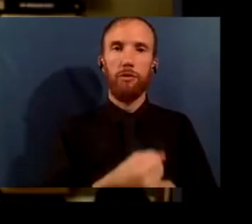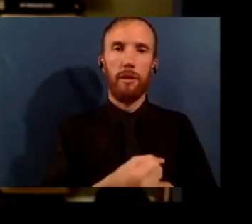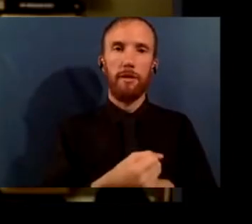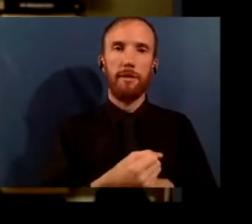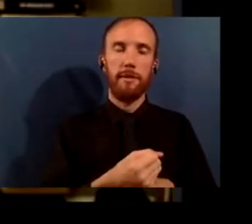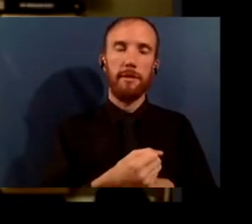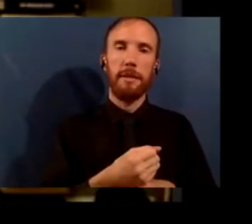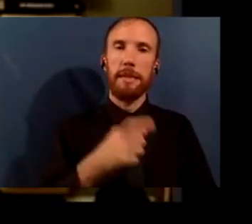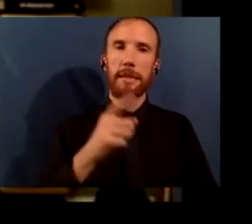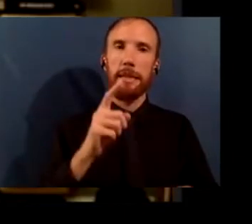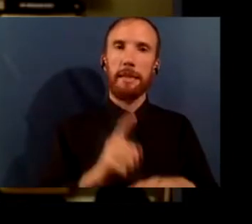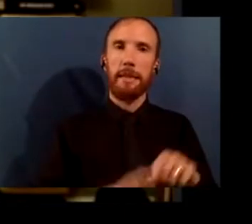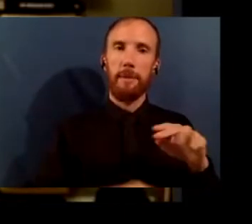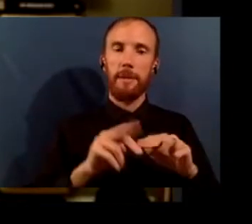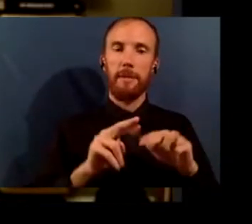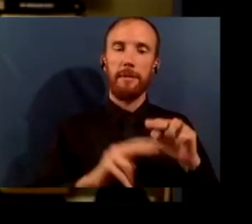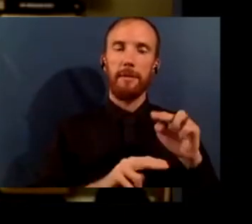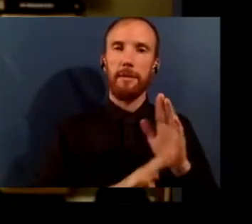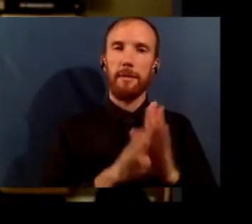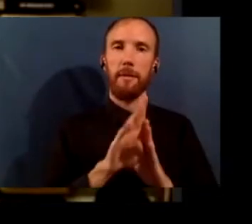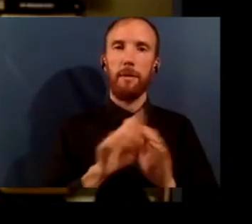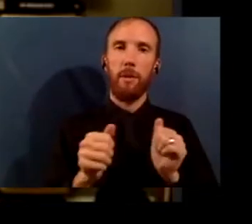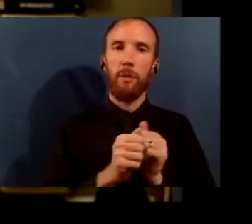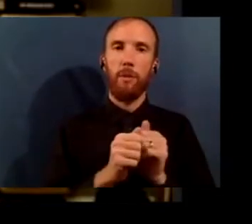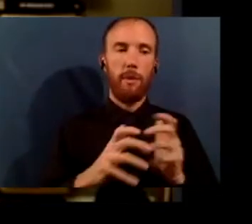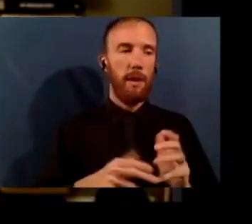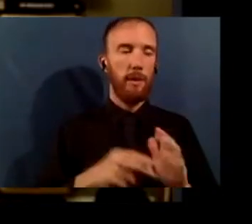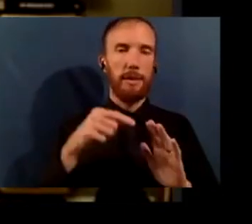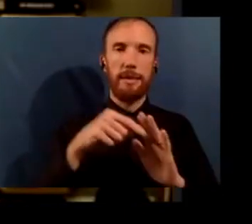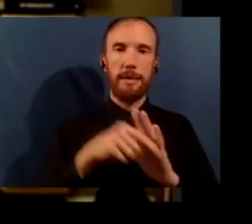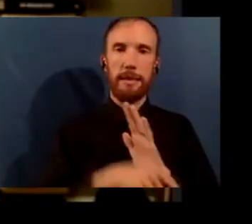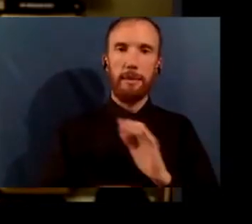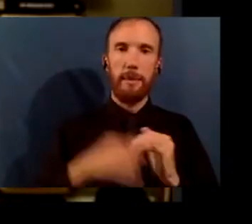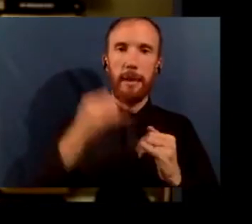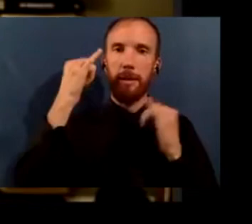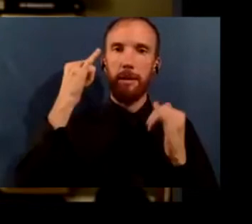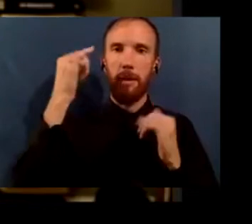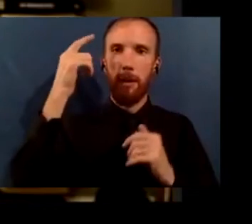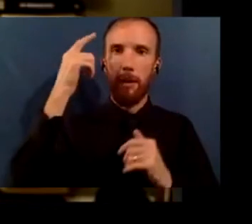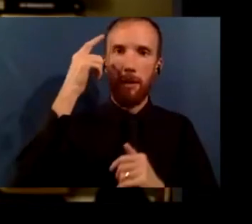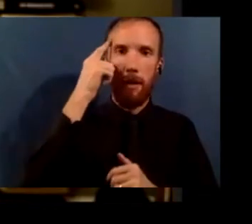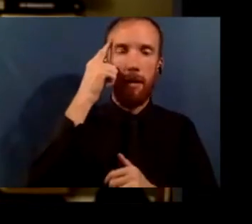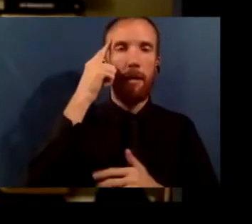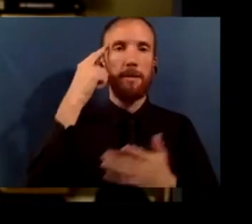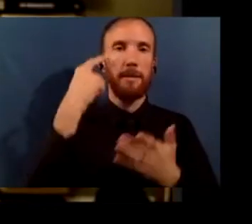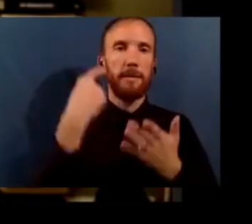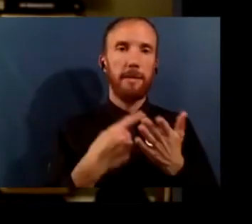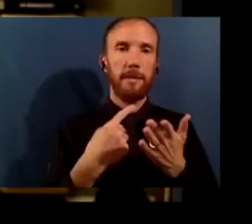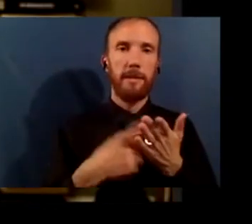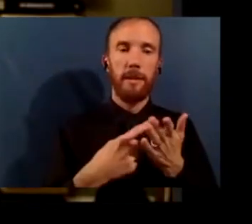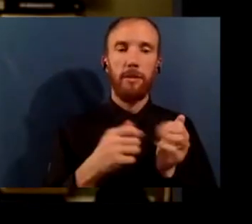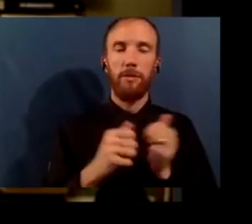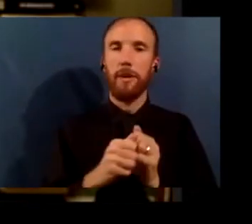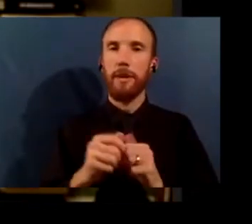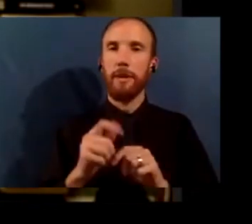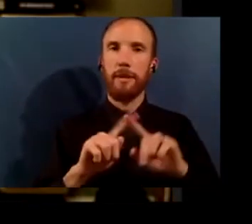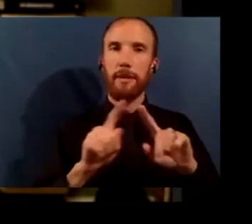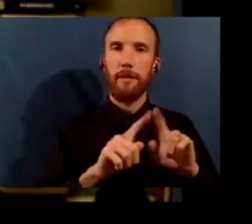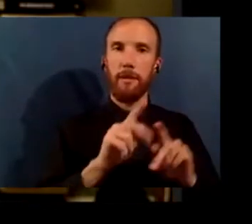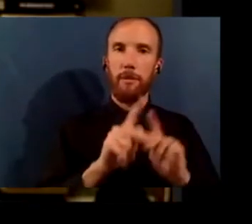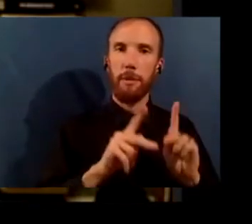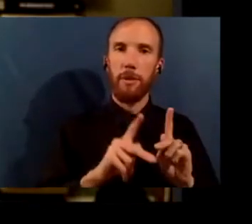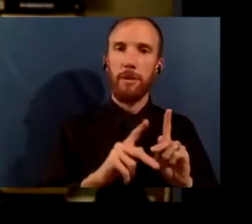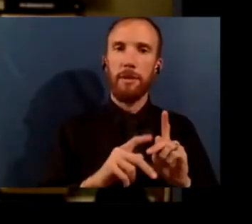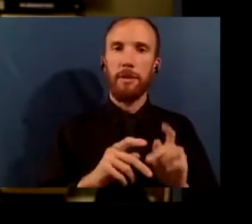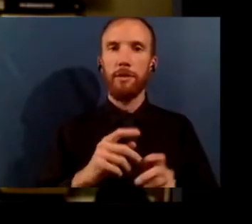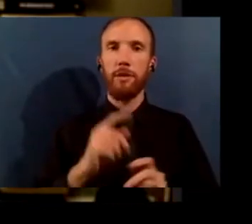conversations across boundaries and languages with people, and serious, severe engagement where people are,